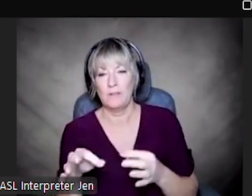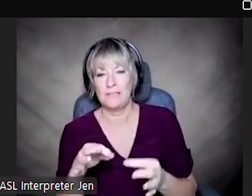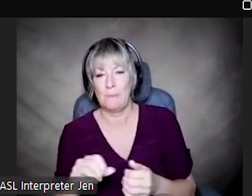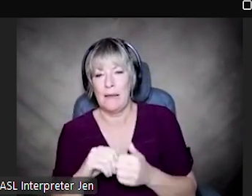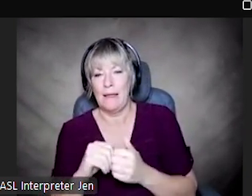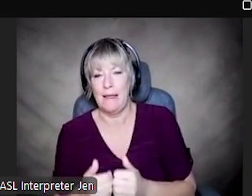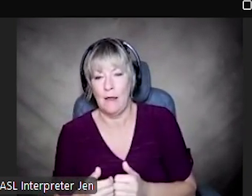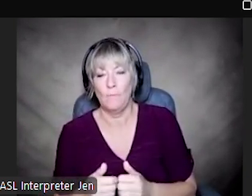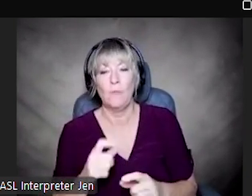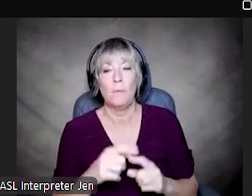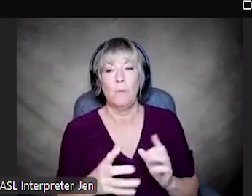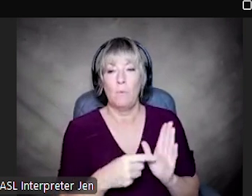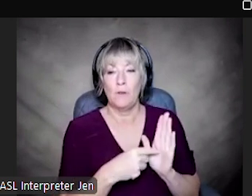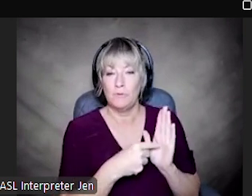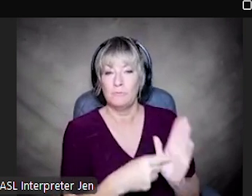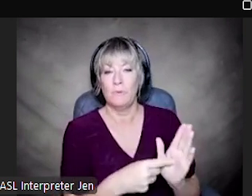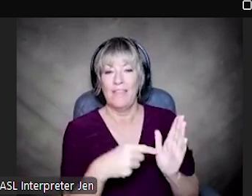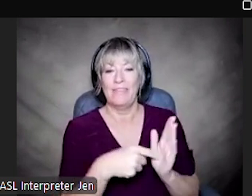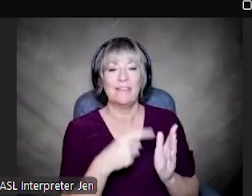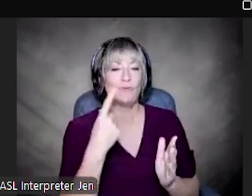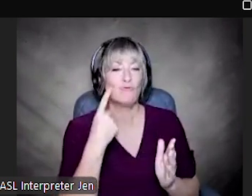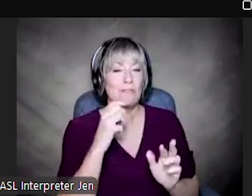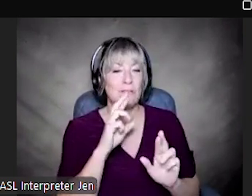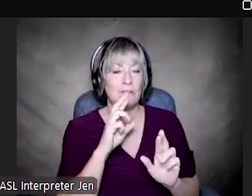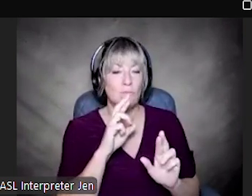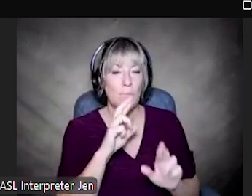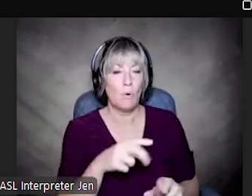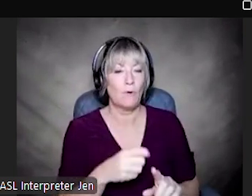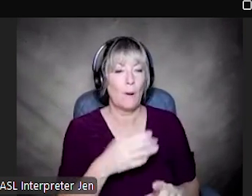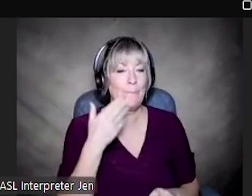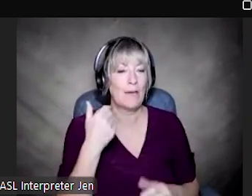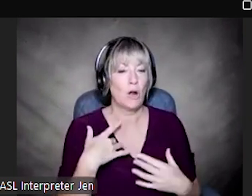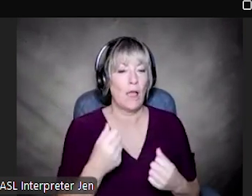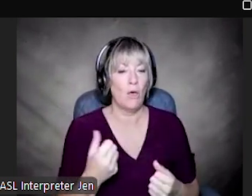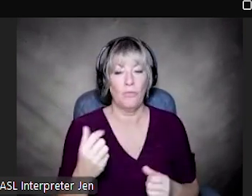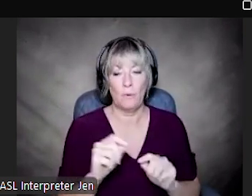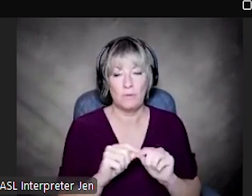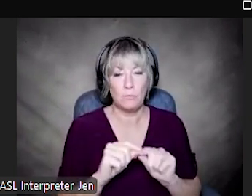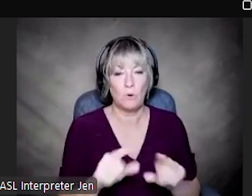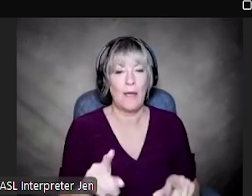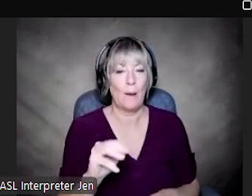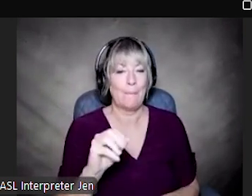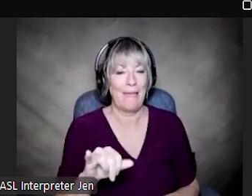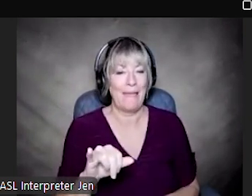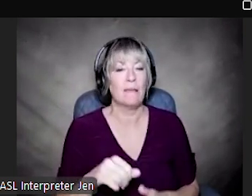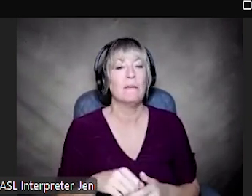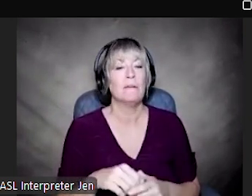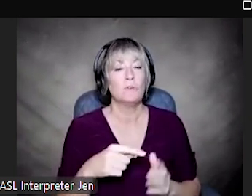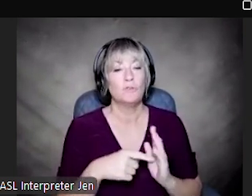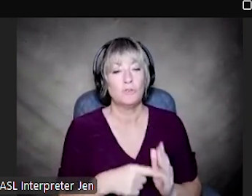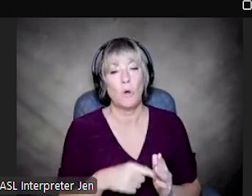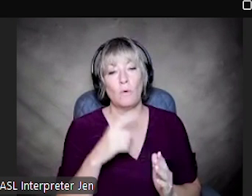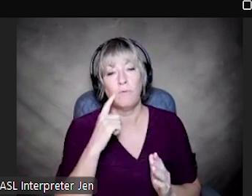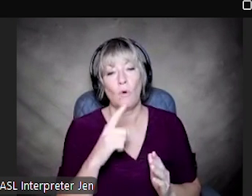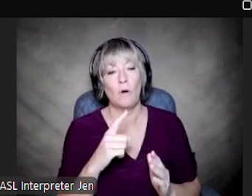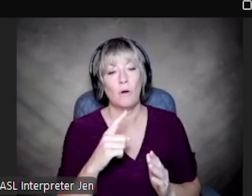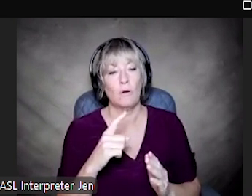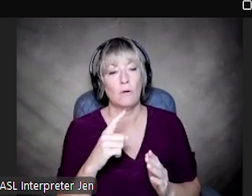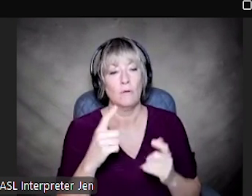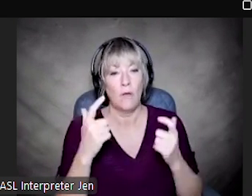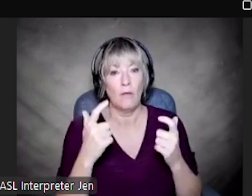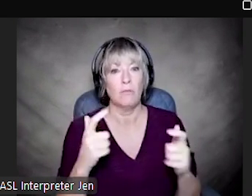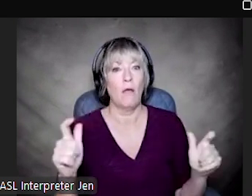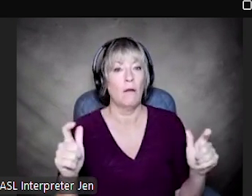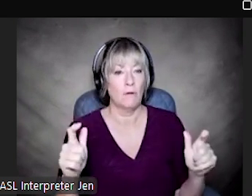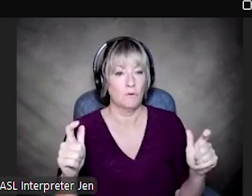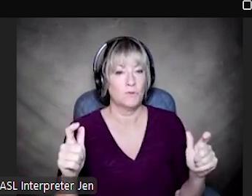to highlight this recent report from BetterHelp that came out in May of this year that showed that for a really large